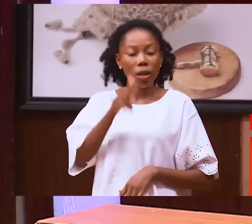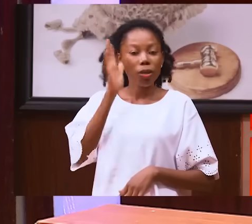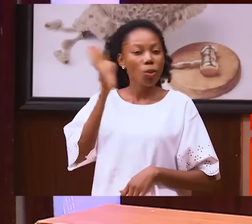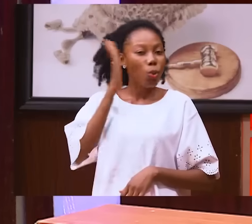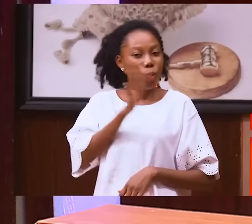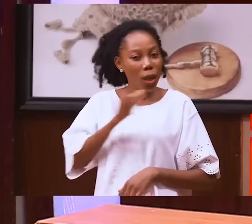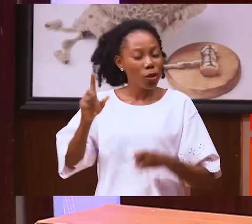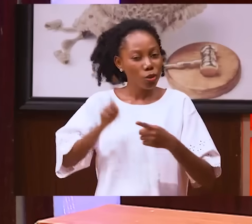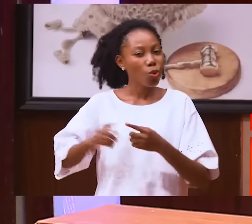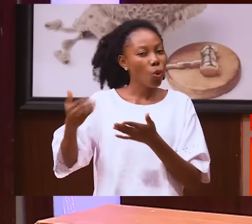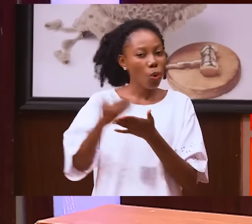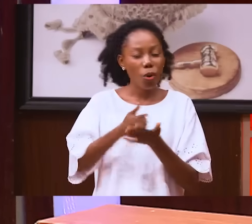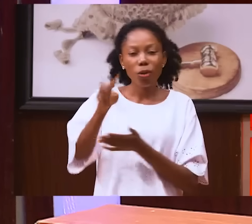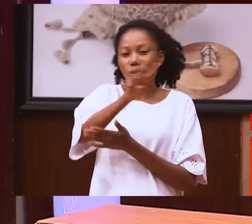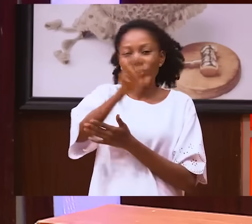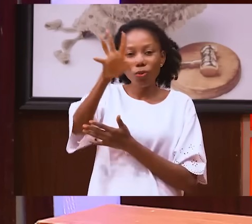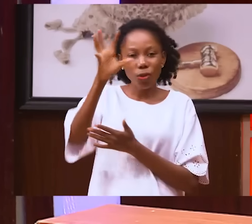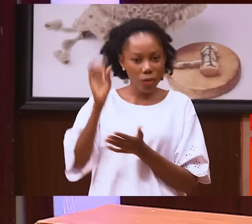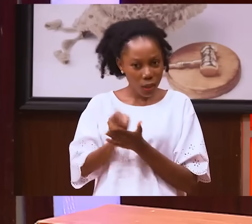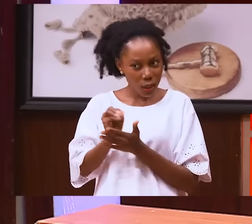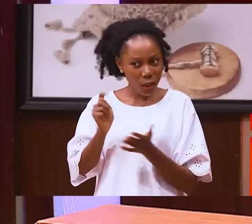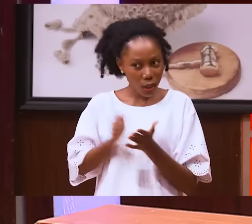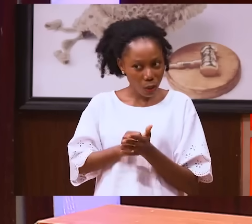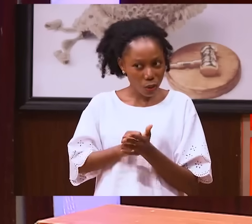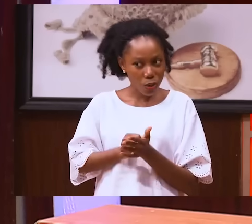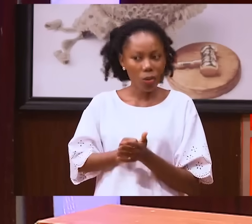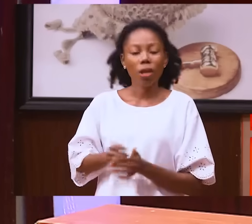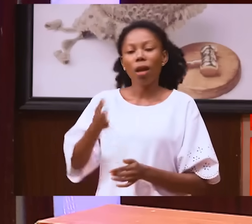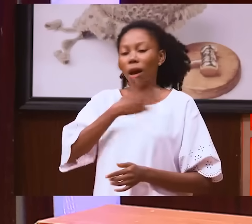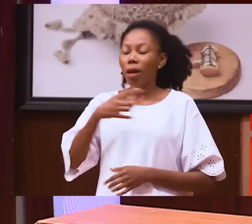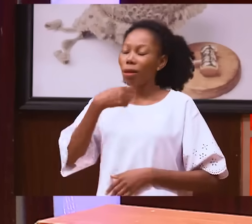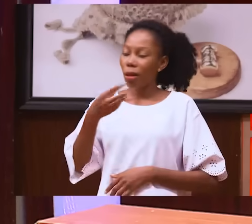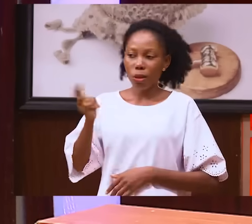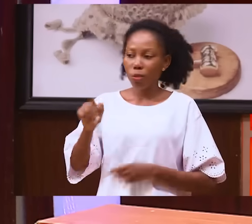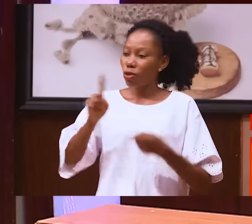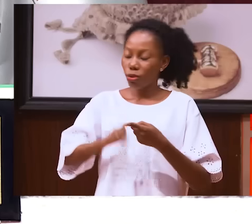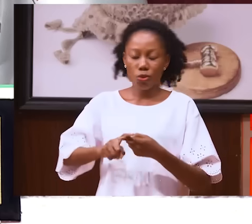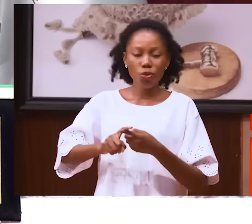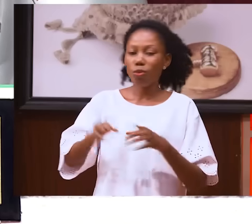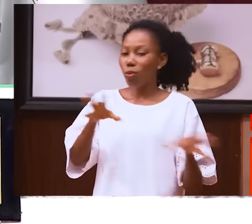willing to take 250 and waive the balance.